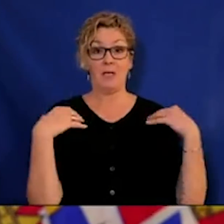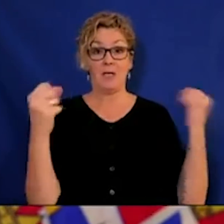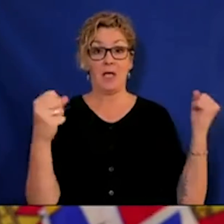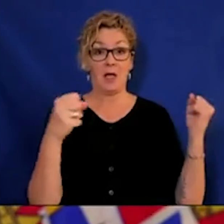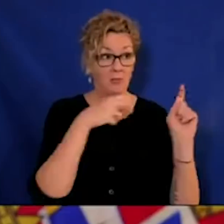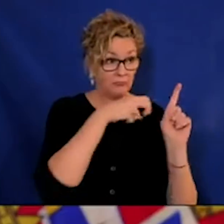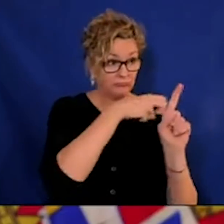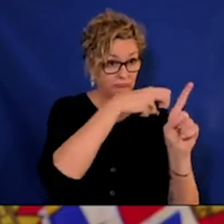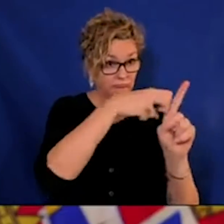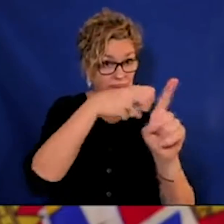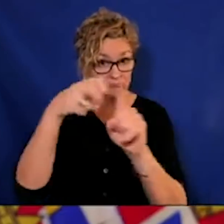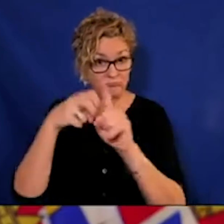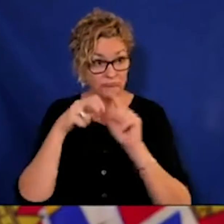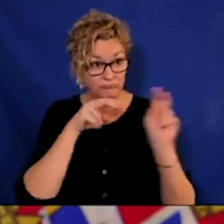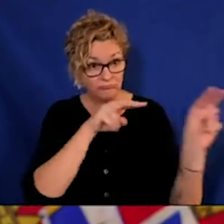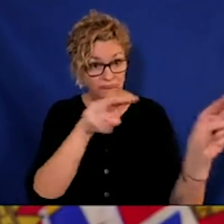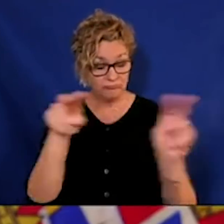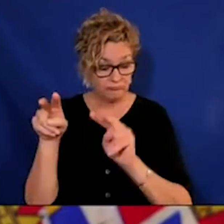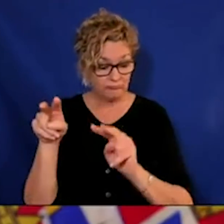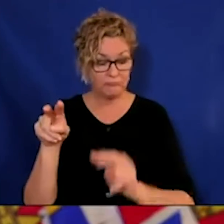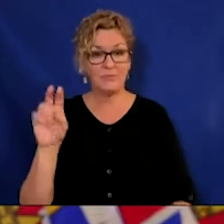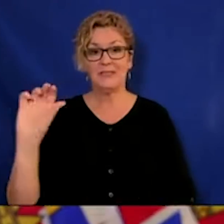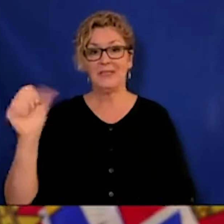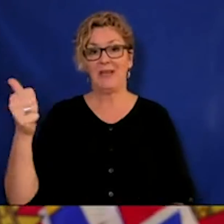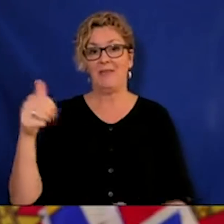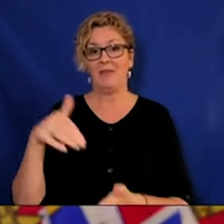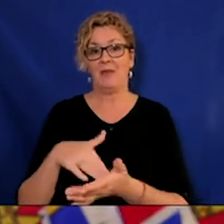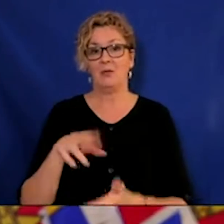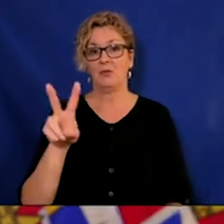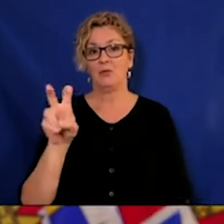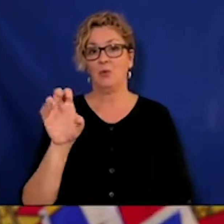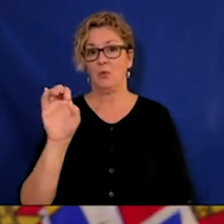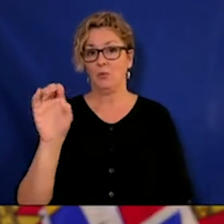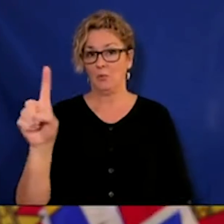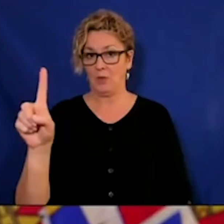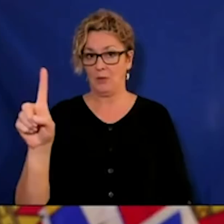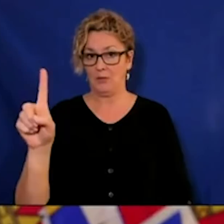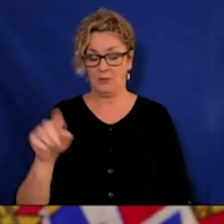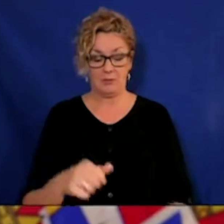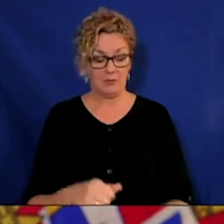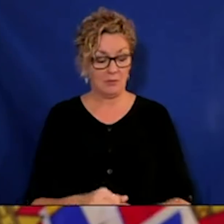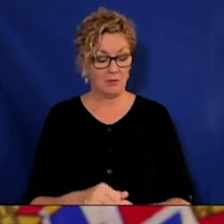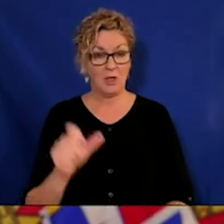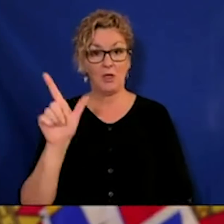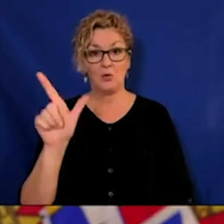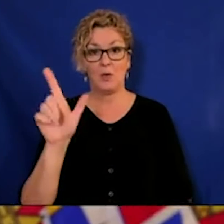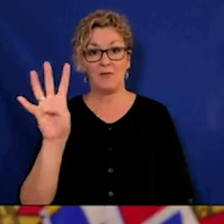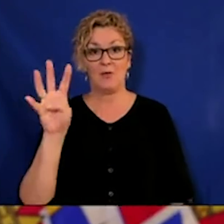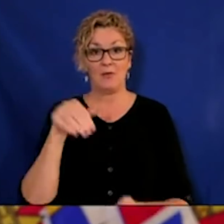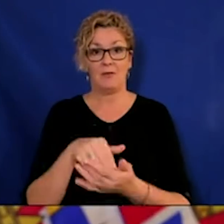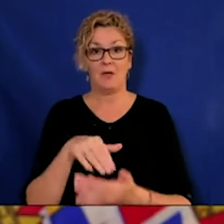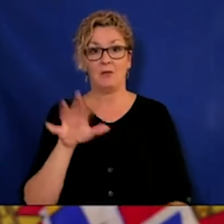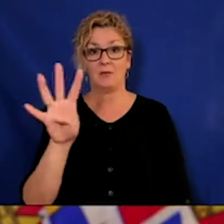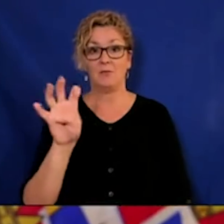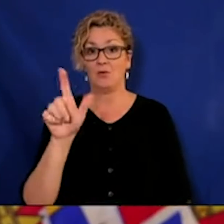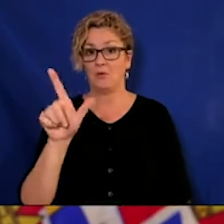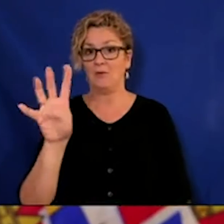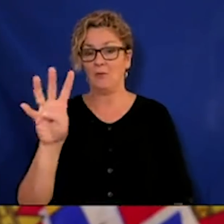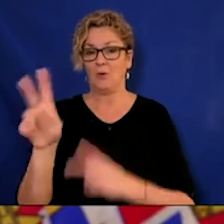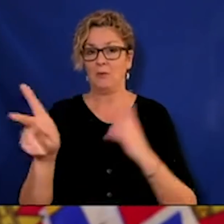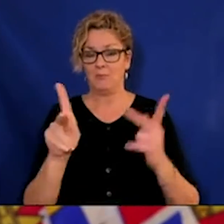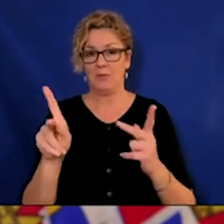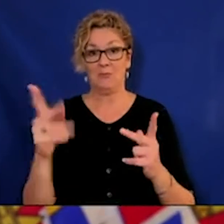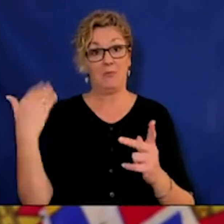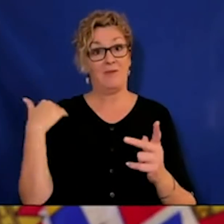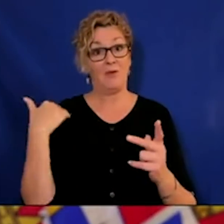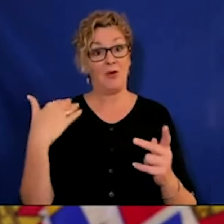24,424 people who have recovered from COVID-19. There are 3 new healthcare facility outbreaks at